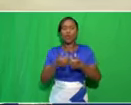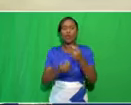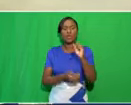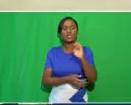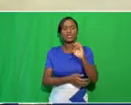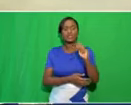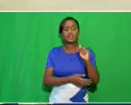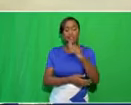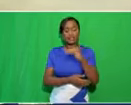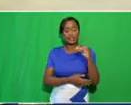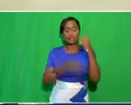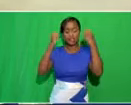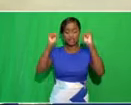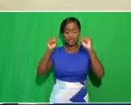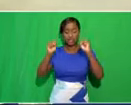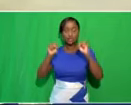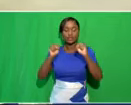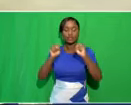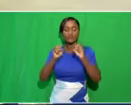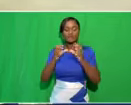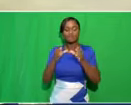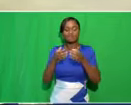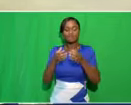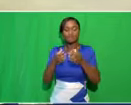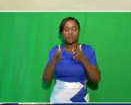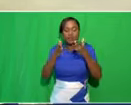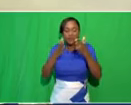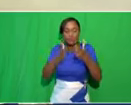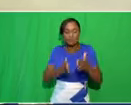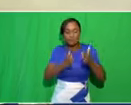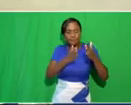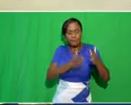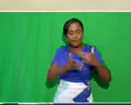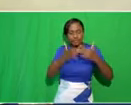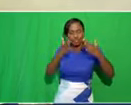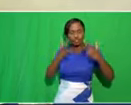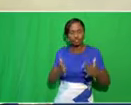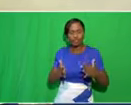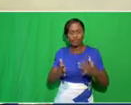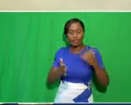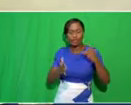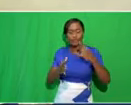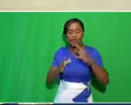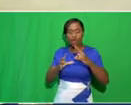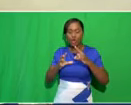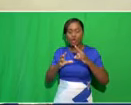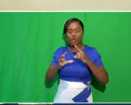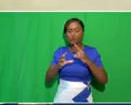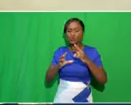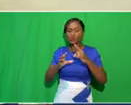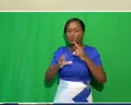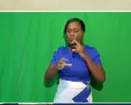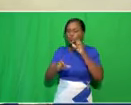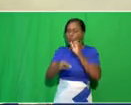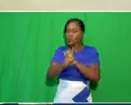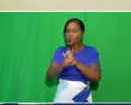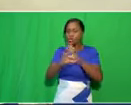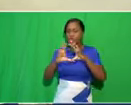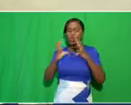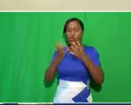the education sector preparing our students for a global workforce, especially in the areas of